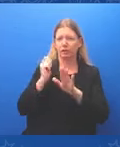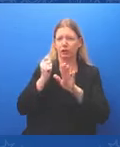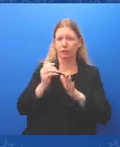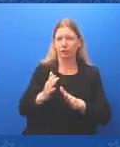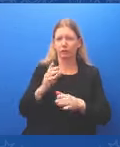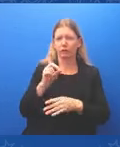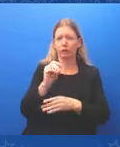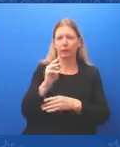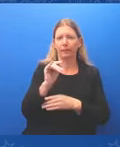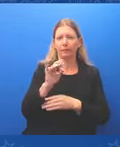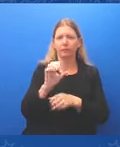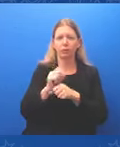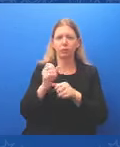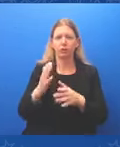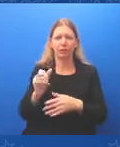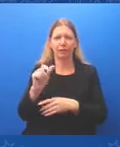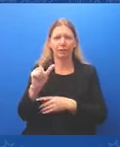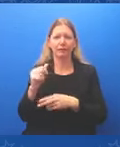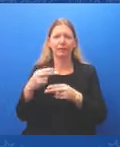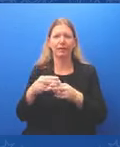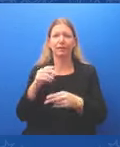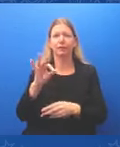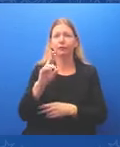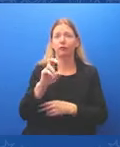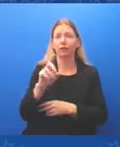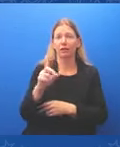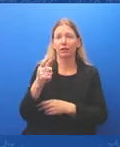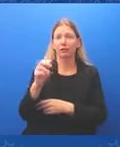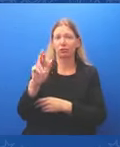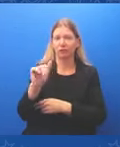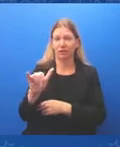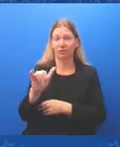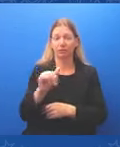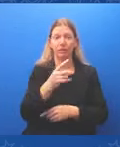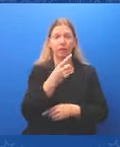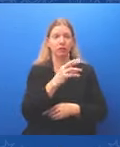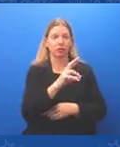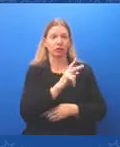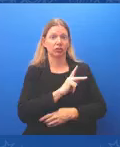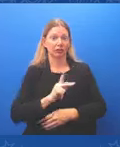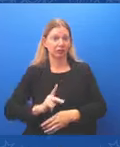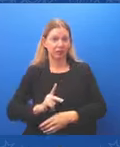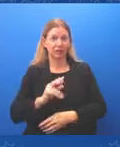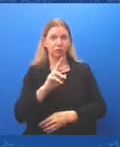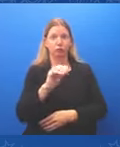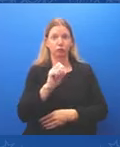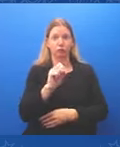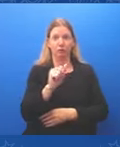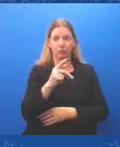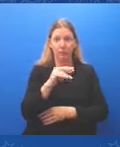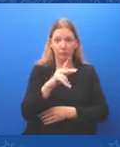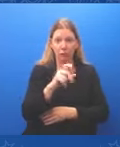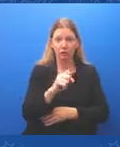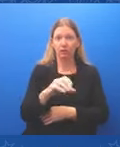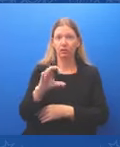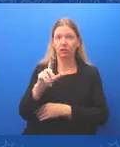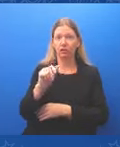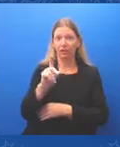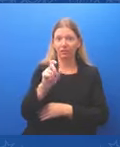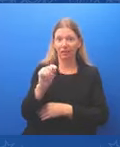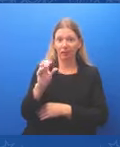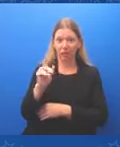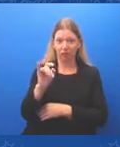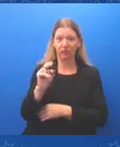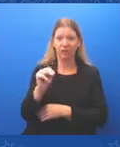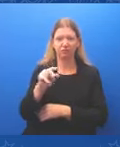Claudette Colvin and other giants in our history needed a lawyer in their fight for freedom, they called Fred. Fred